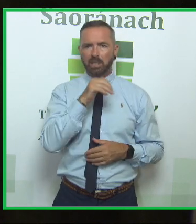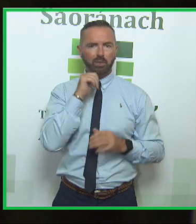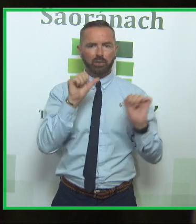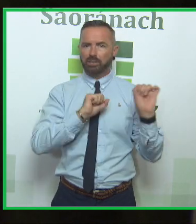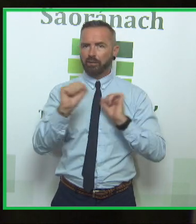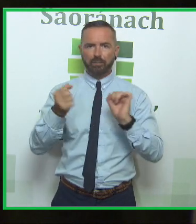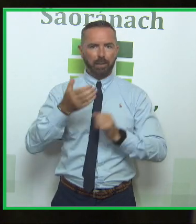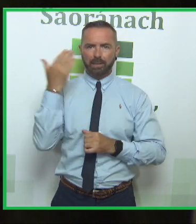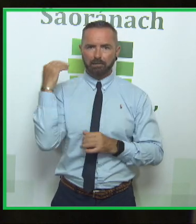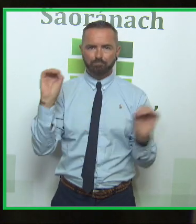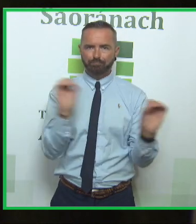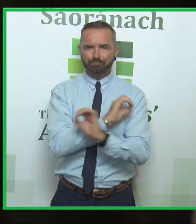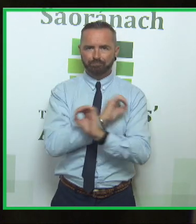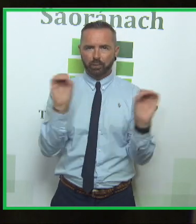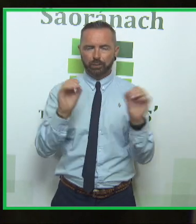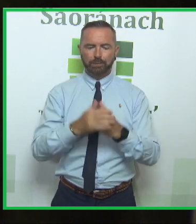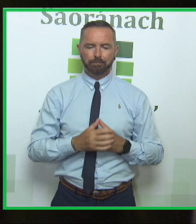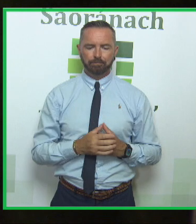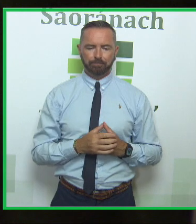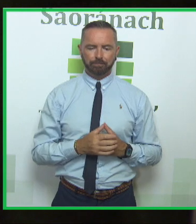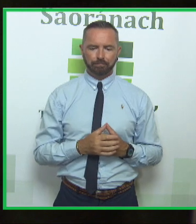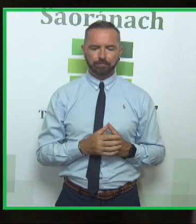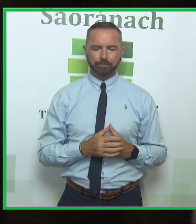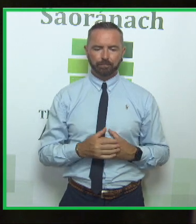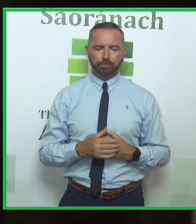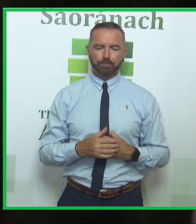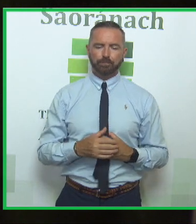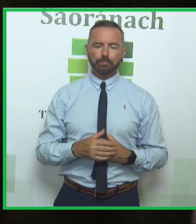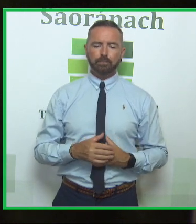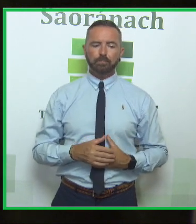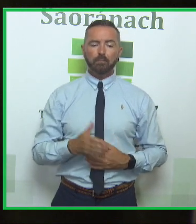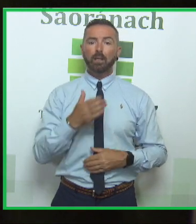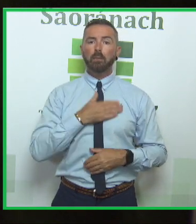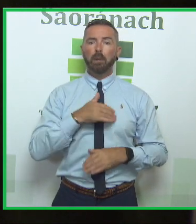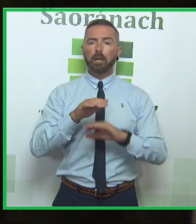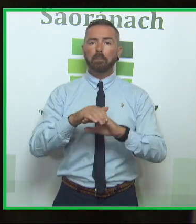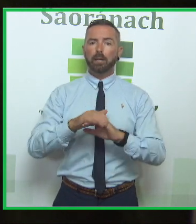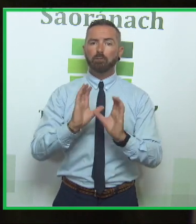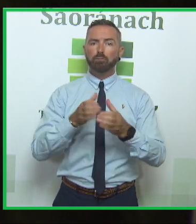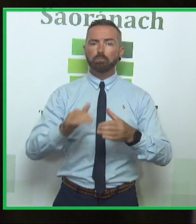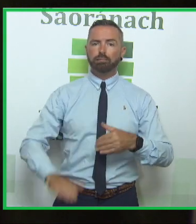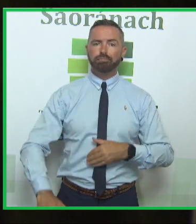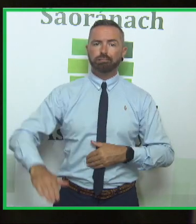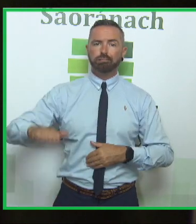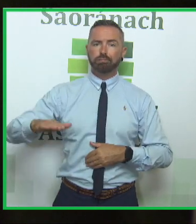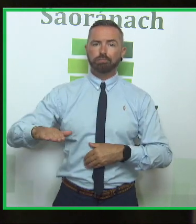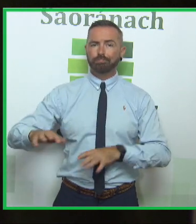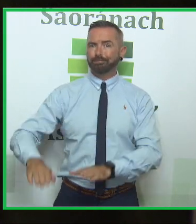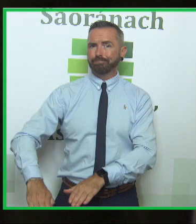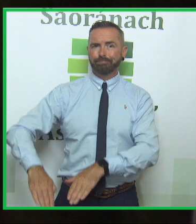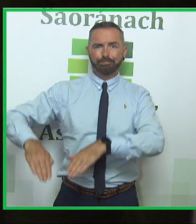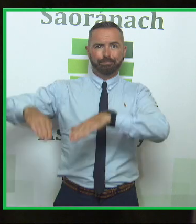services, there was nothing. And I suppose the peer group I grew up with, I suppose we spent our